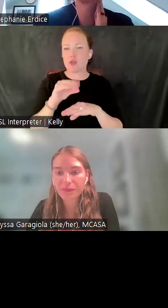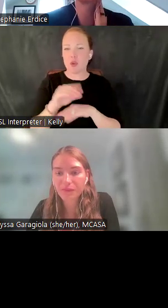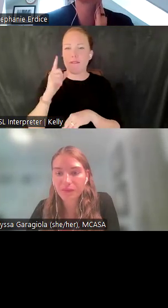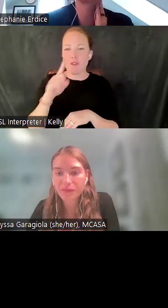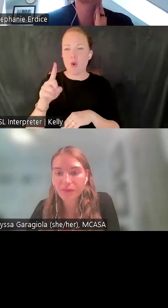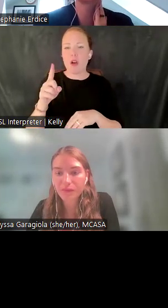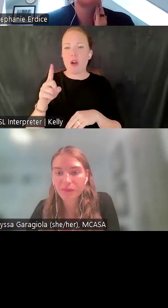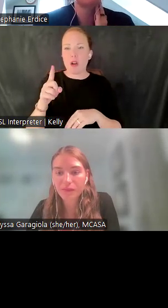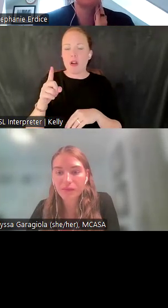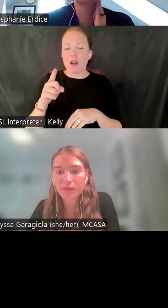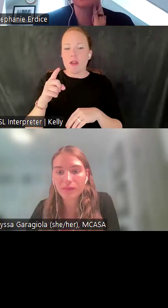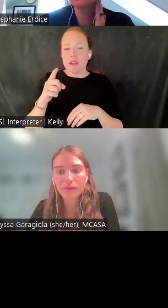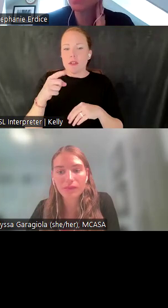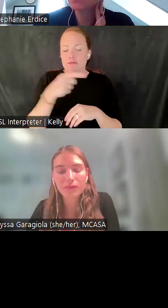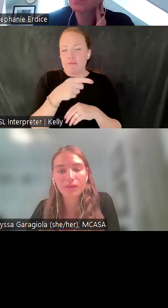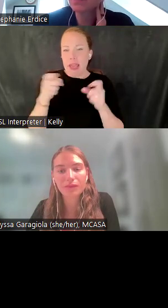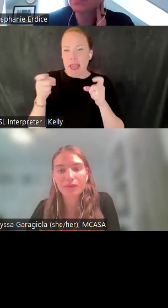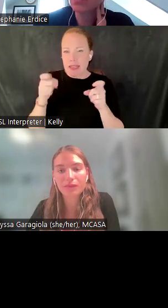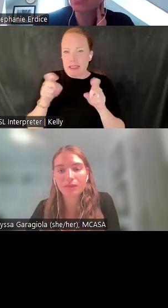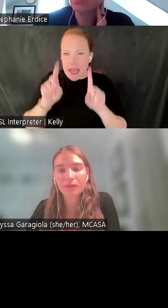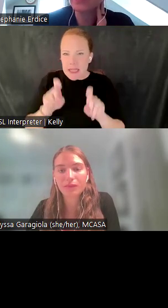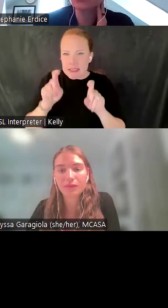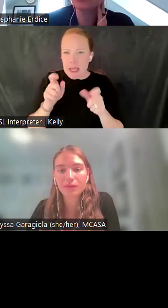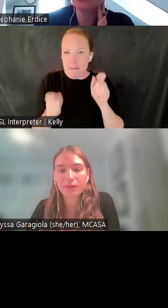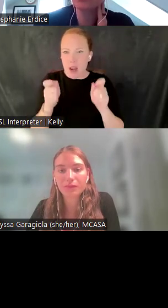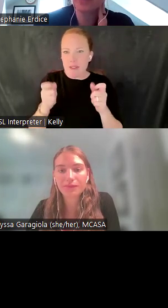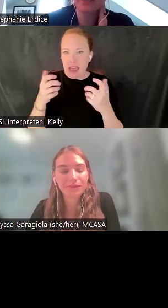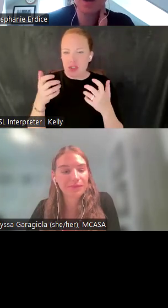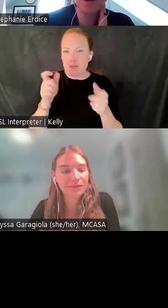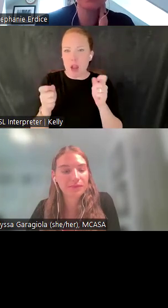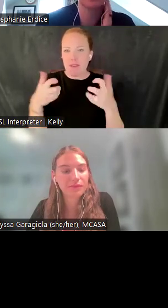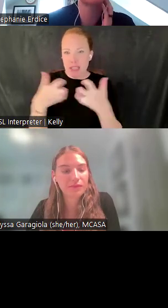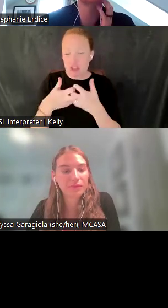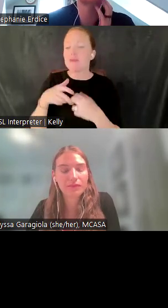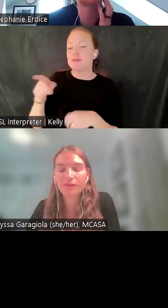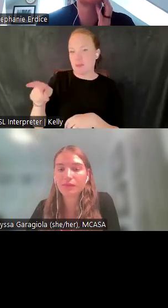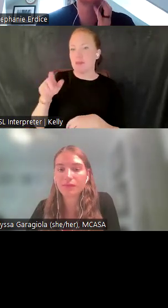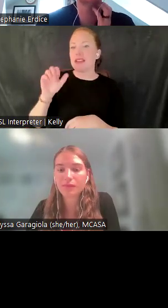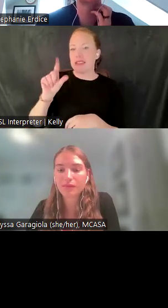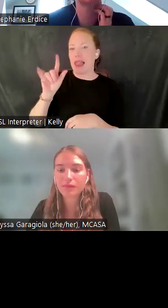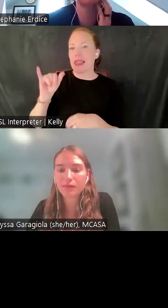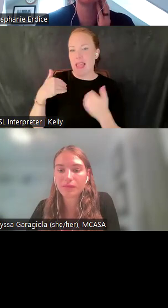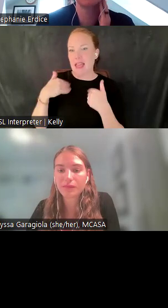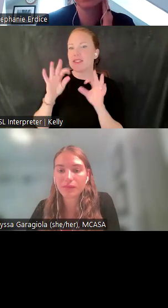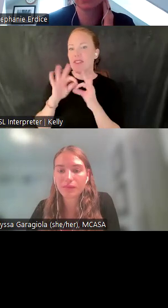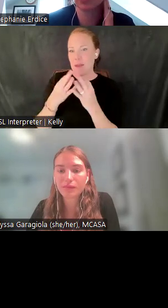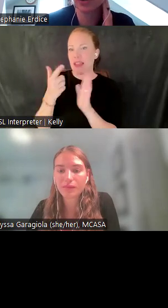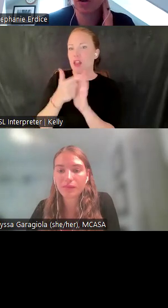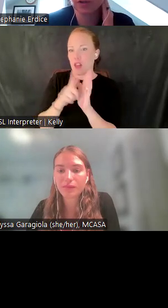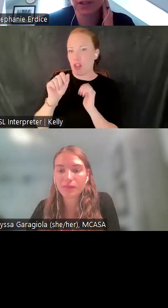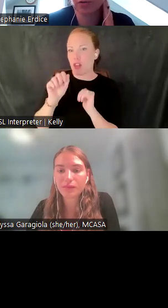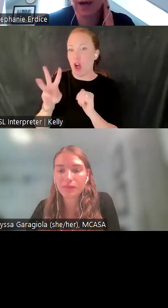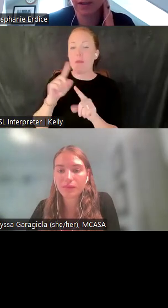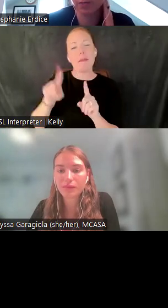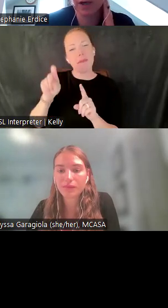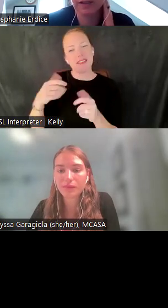custody modifications. SALI does they do family law, but there has to be some element of sexual